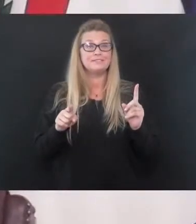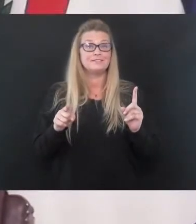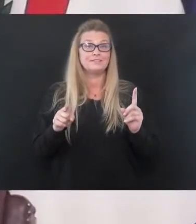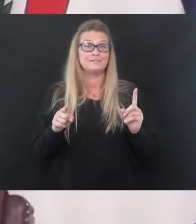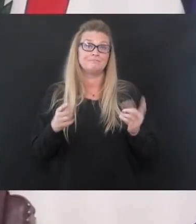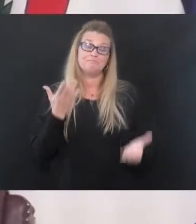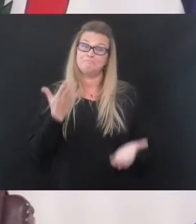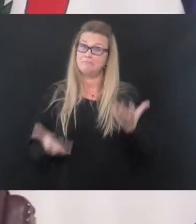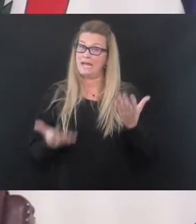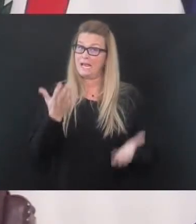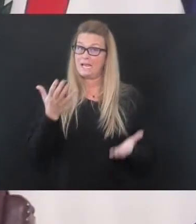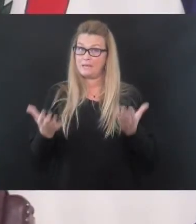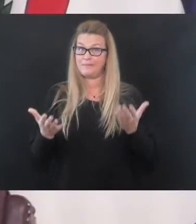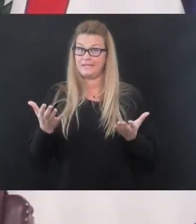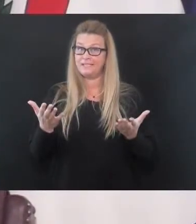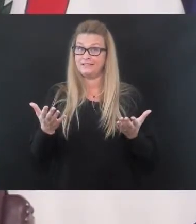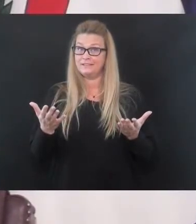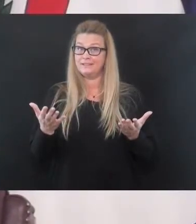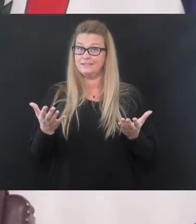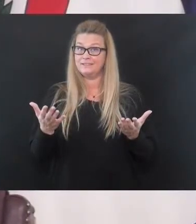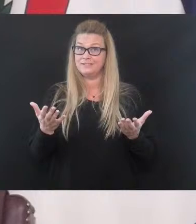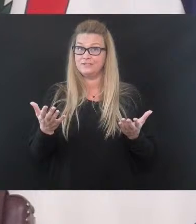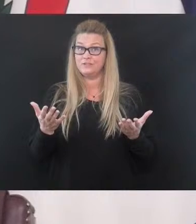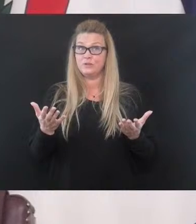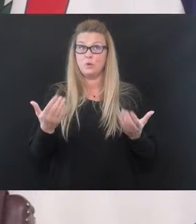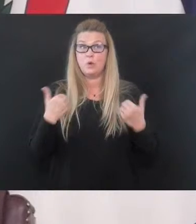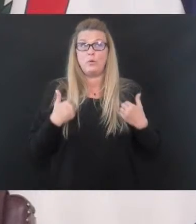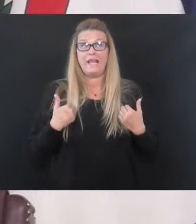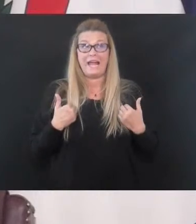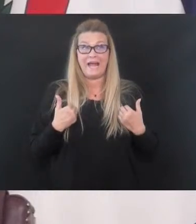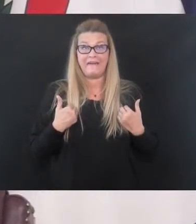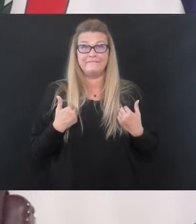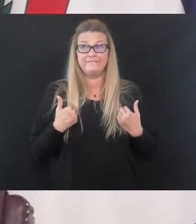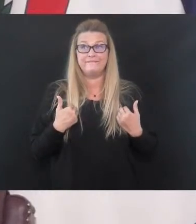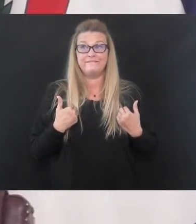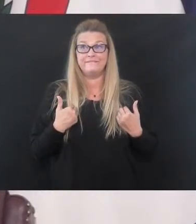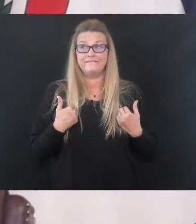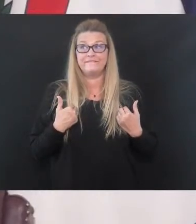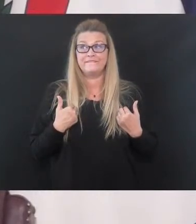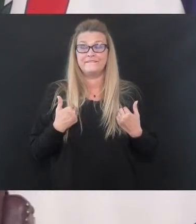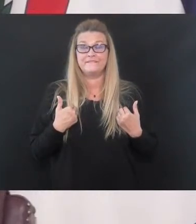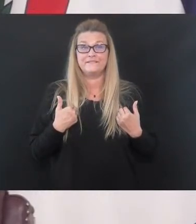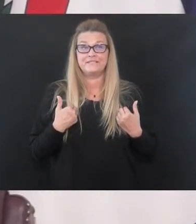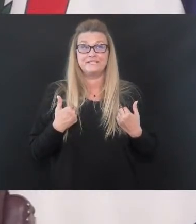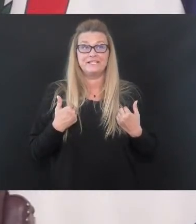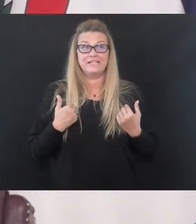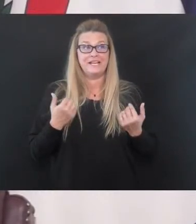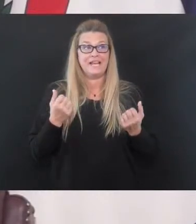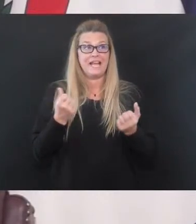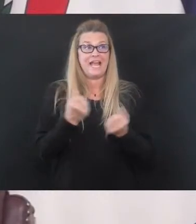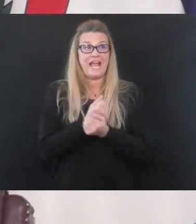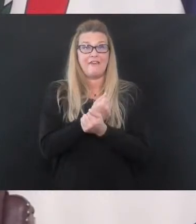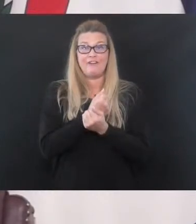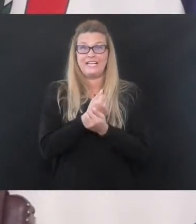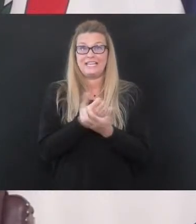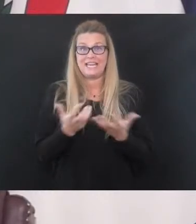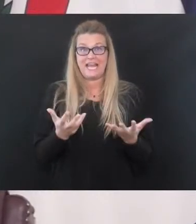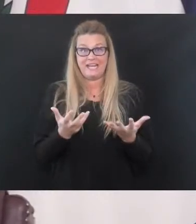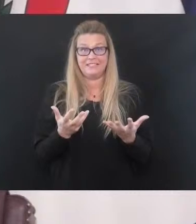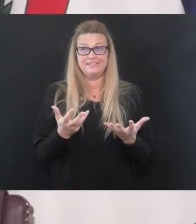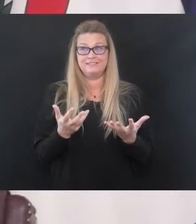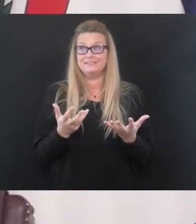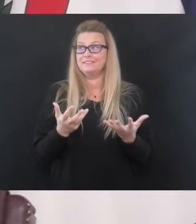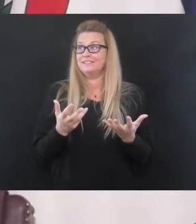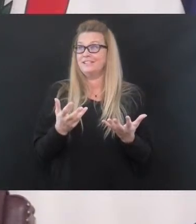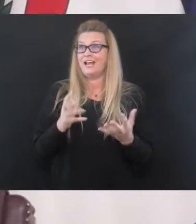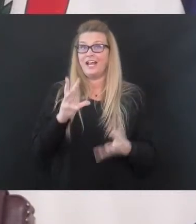it may be at the end of the day, because we've got to get through all the hoops to be able to give this many savings bonds,